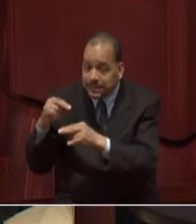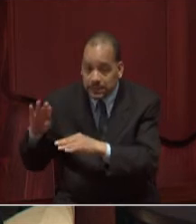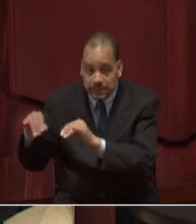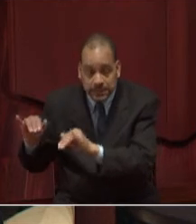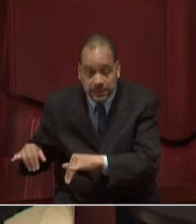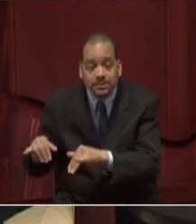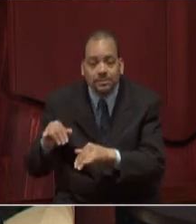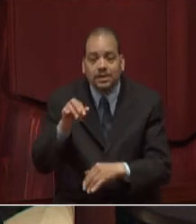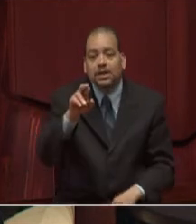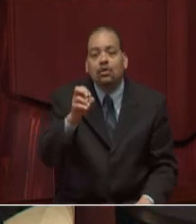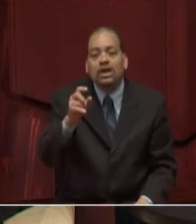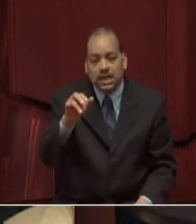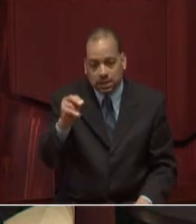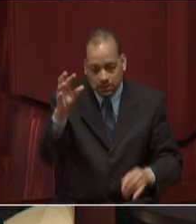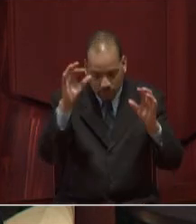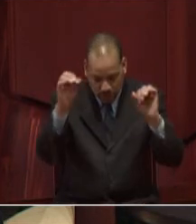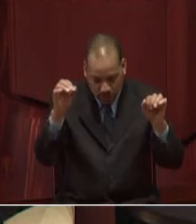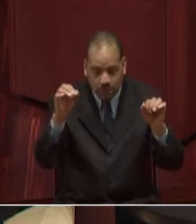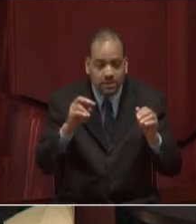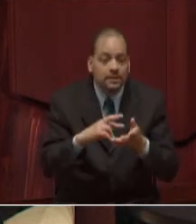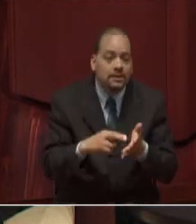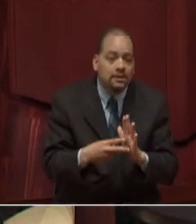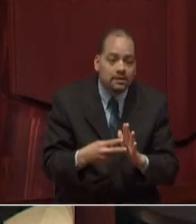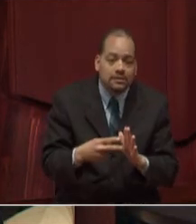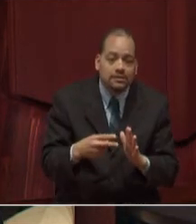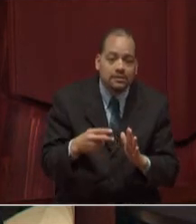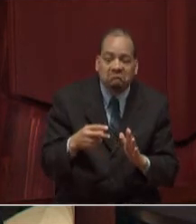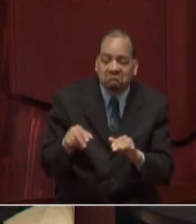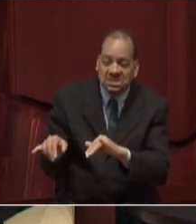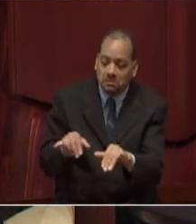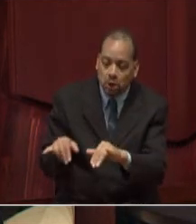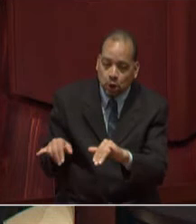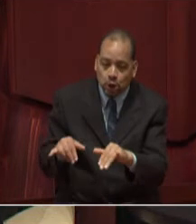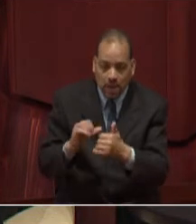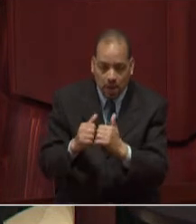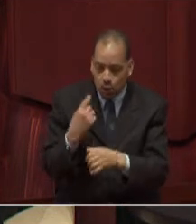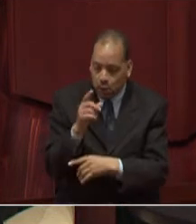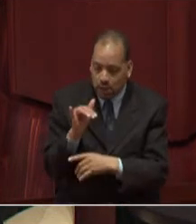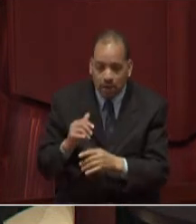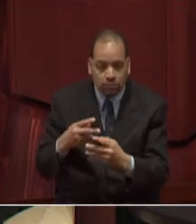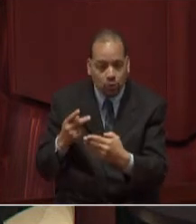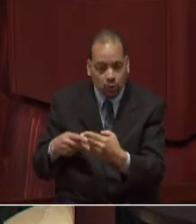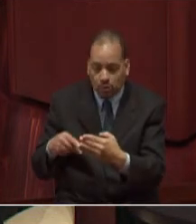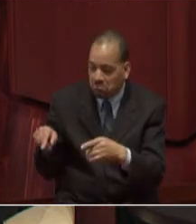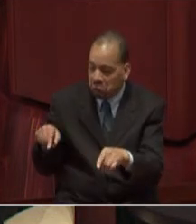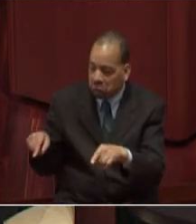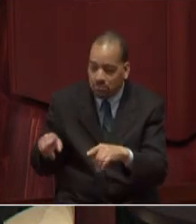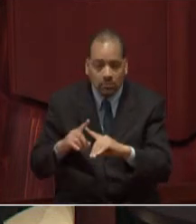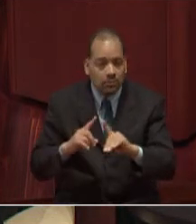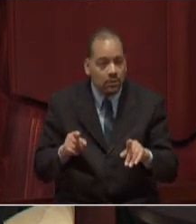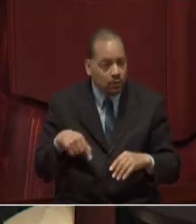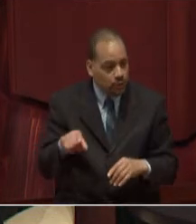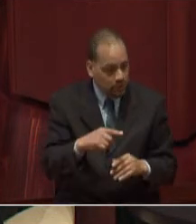in the similar fashion. The wrinkle that I won't spend a lot of time on because we're talking about the Nixon